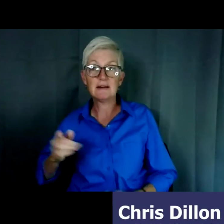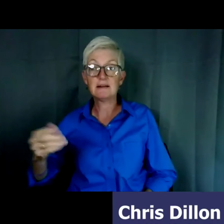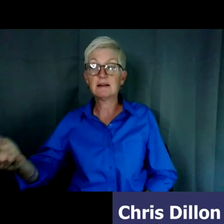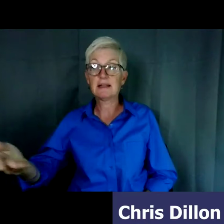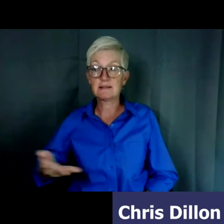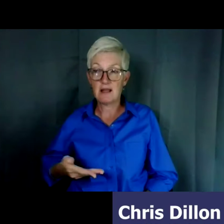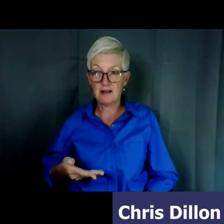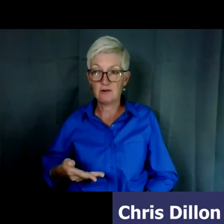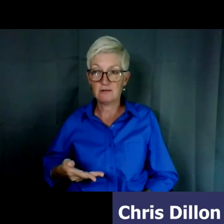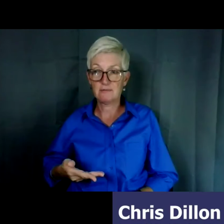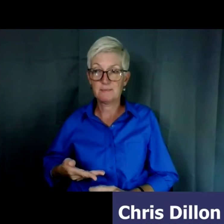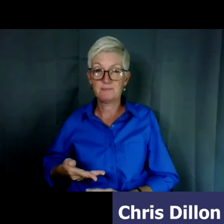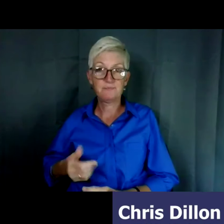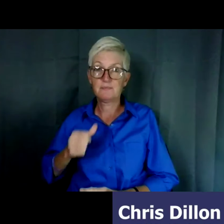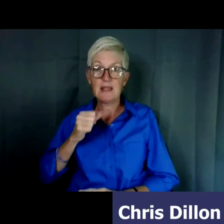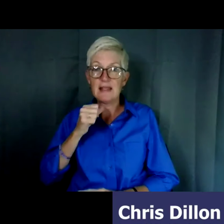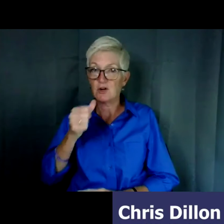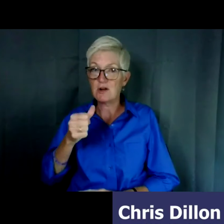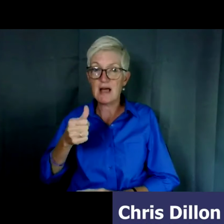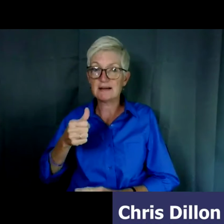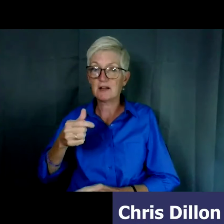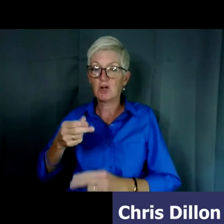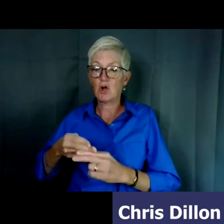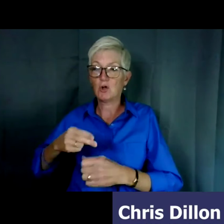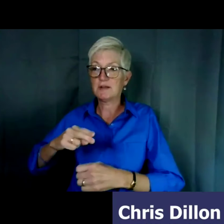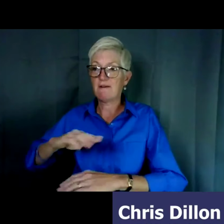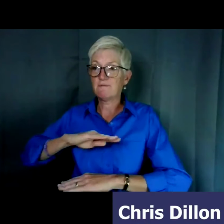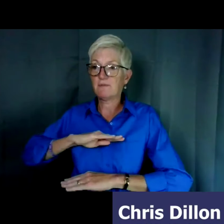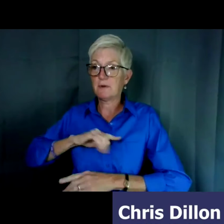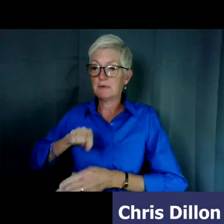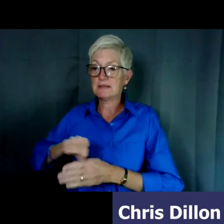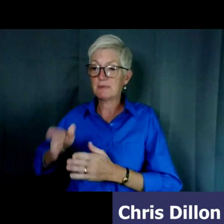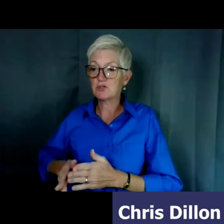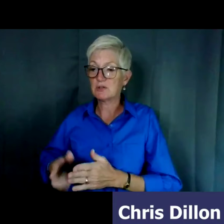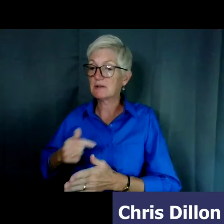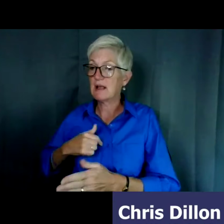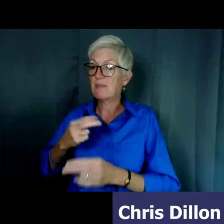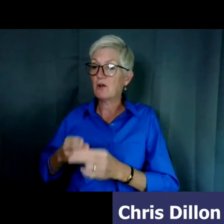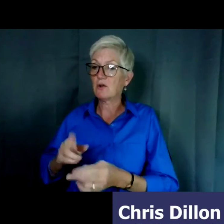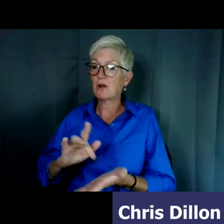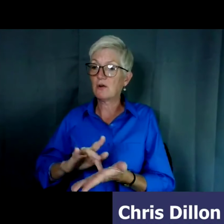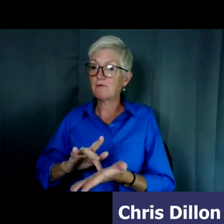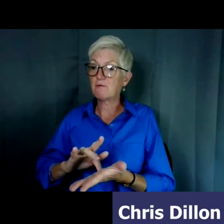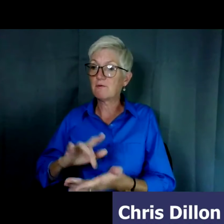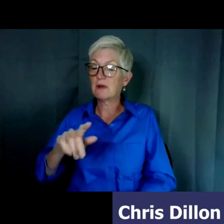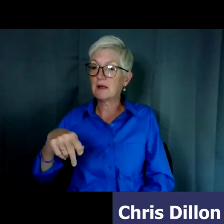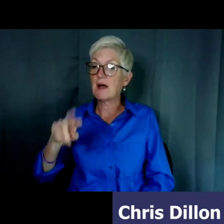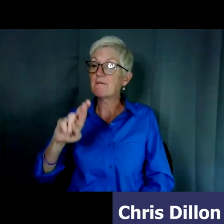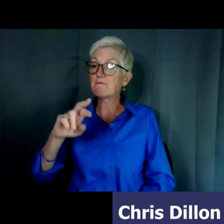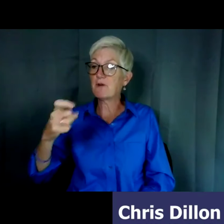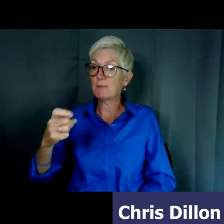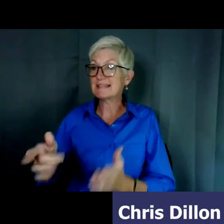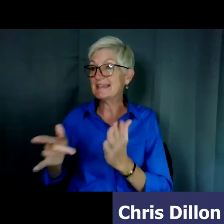and since they're not going to be called fulfillment specialists at this location, they're going to be called pharmacy technicians. So the